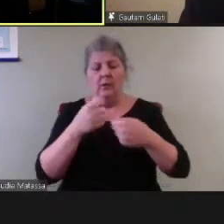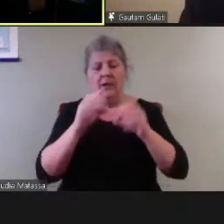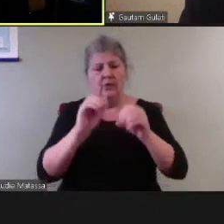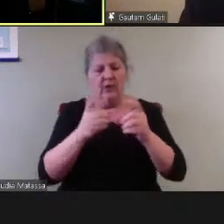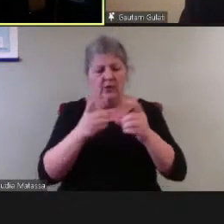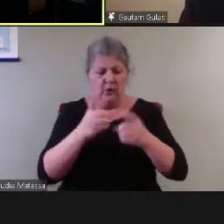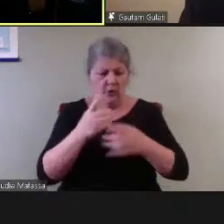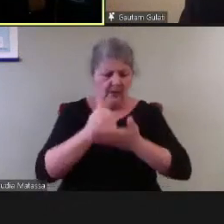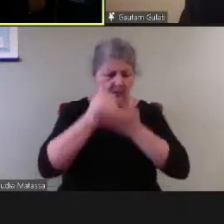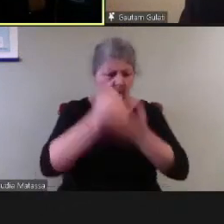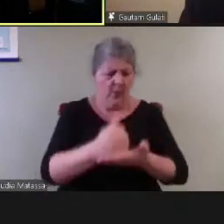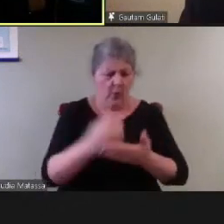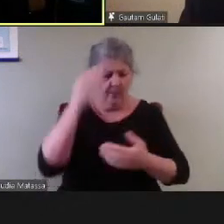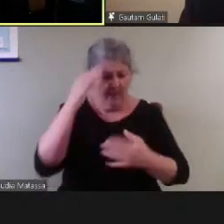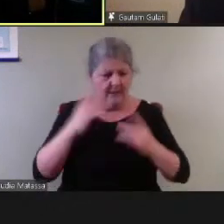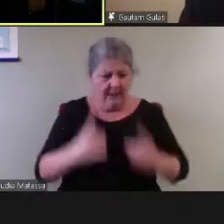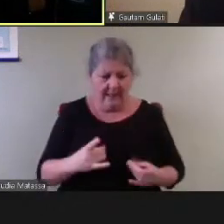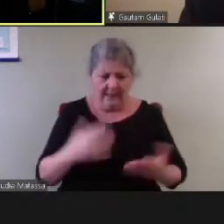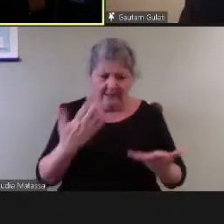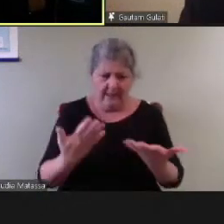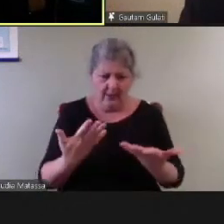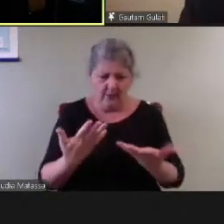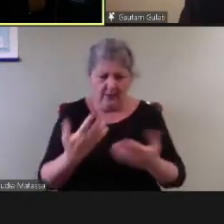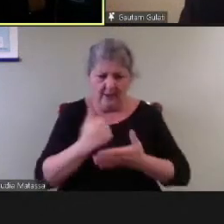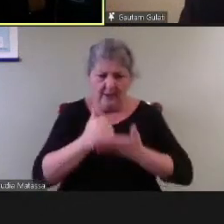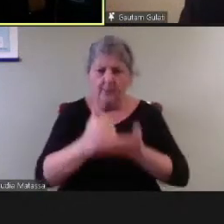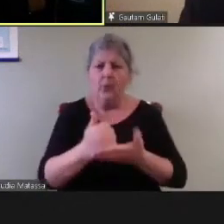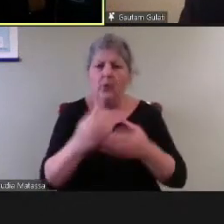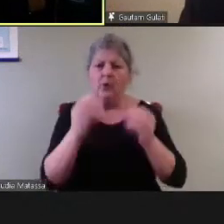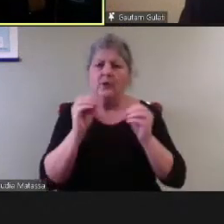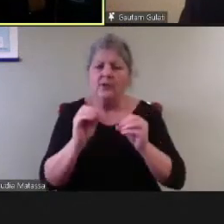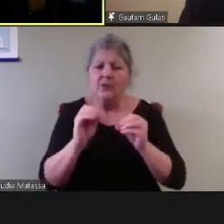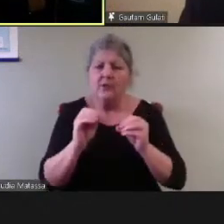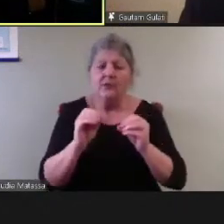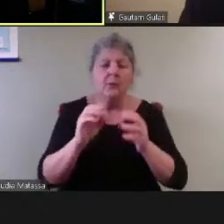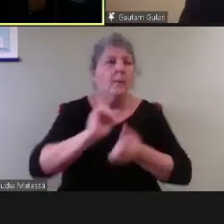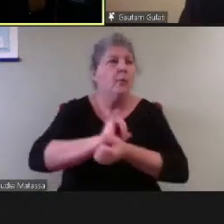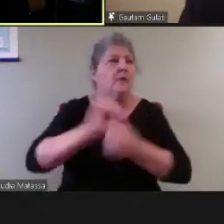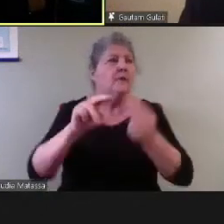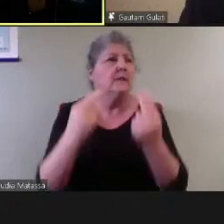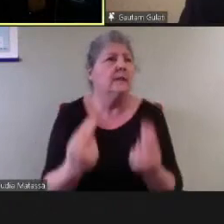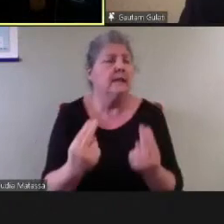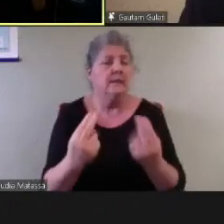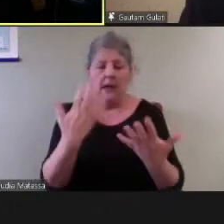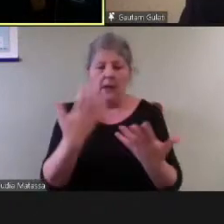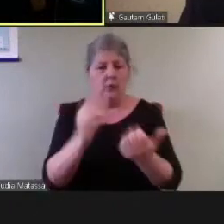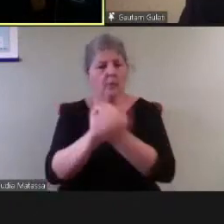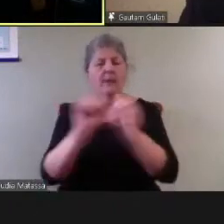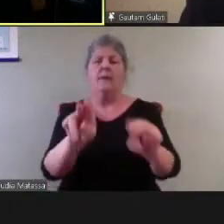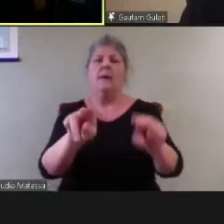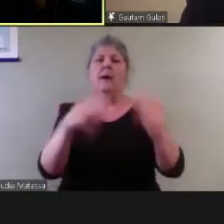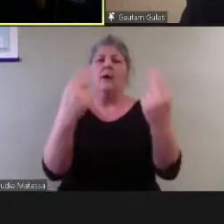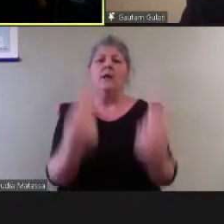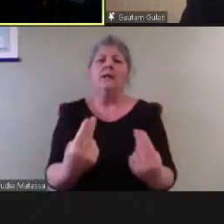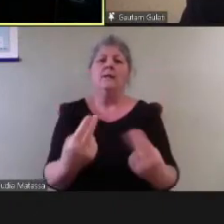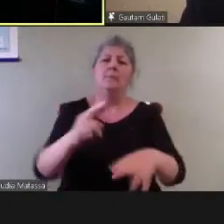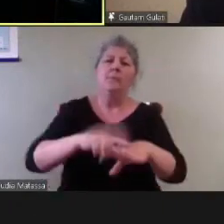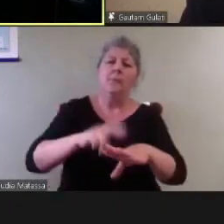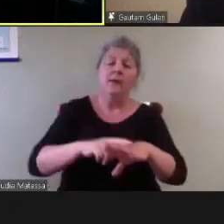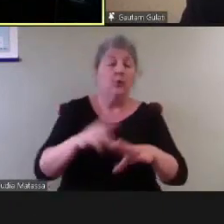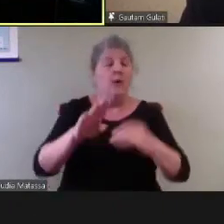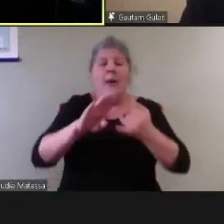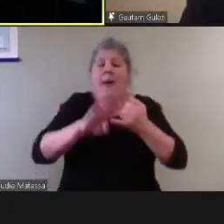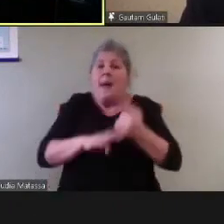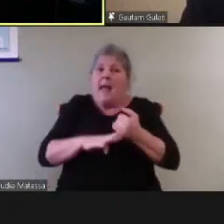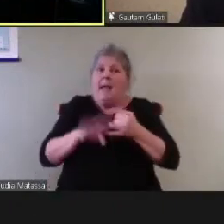to ensure that education in prison meets prisoners' needs better? Yeah, that's the last one. Well, if